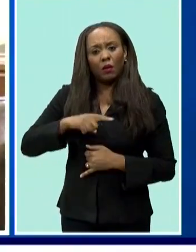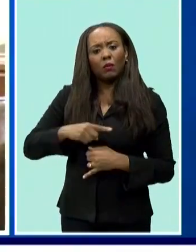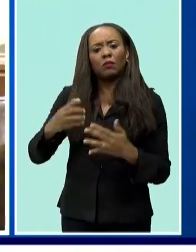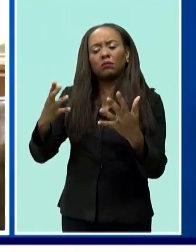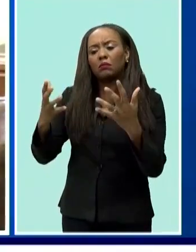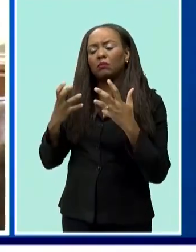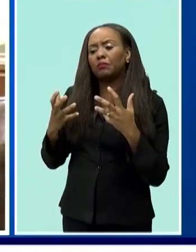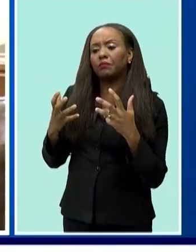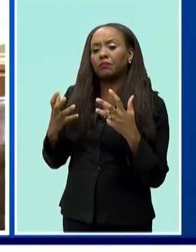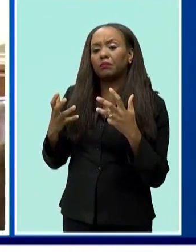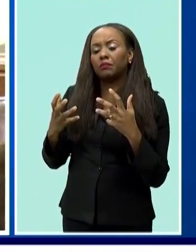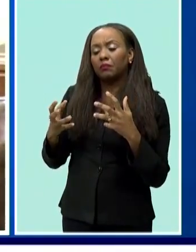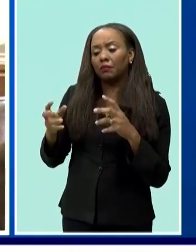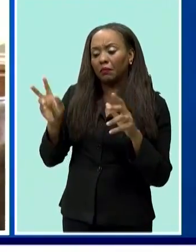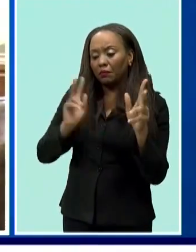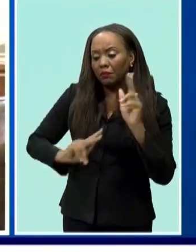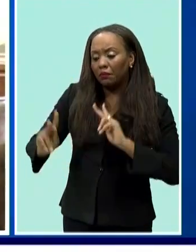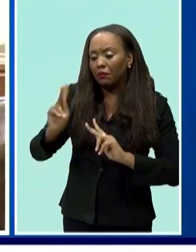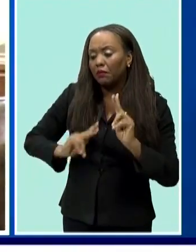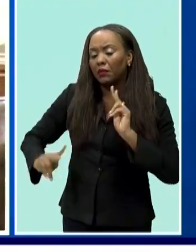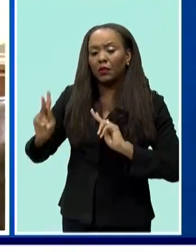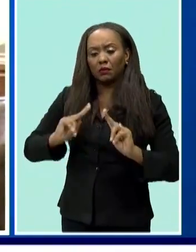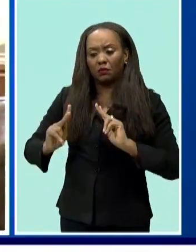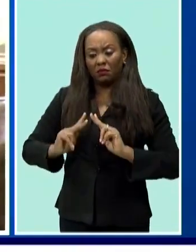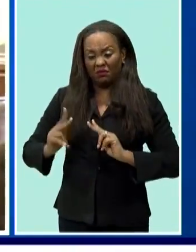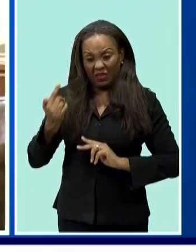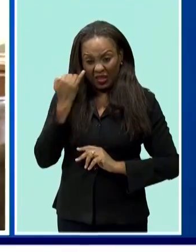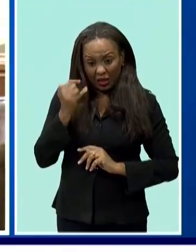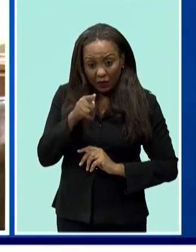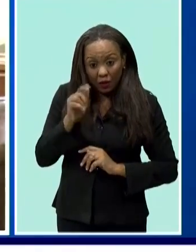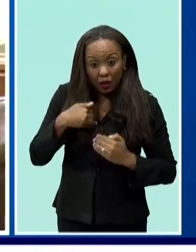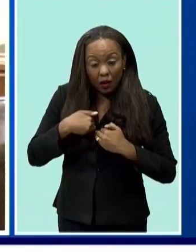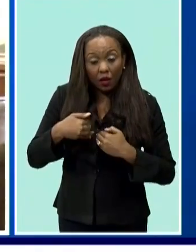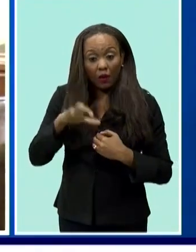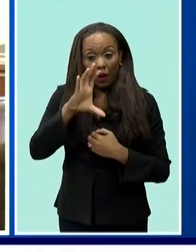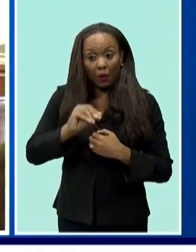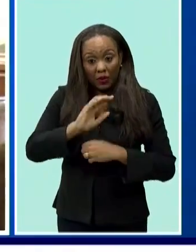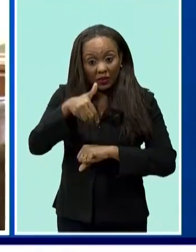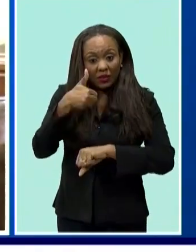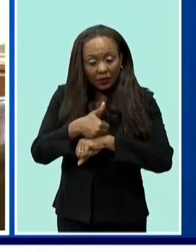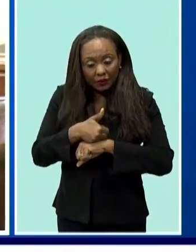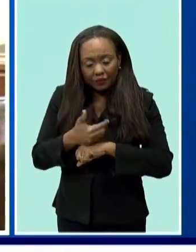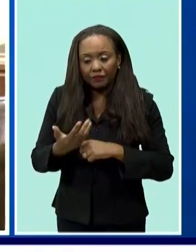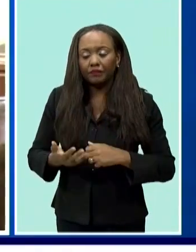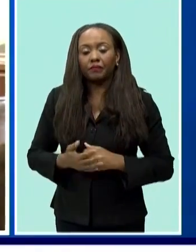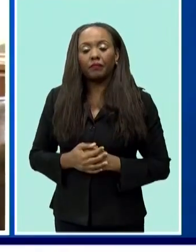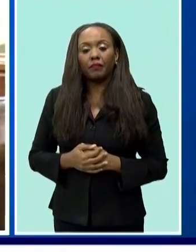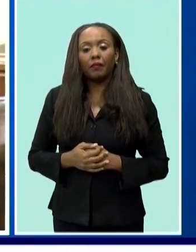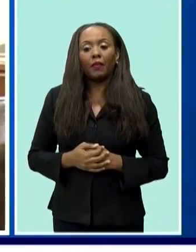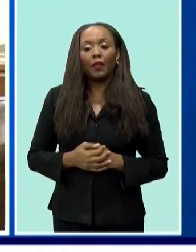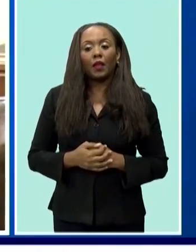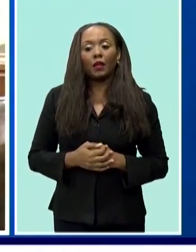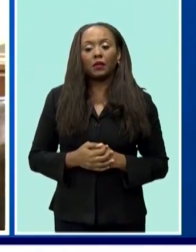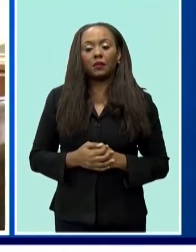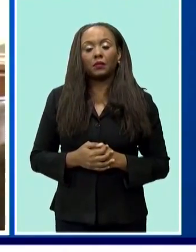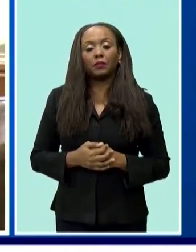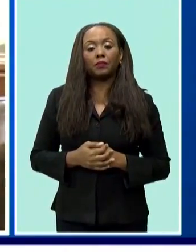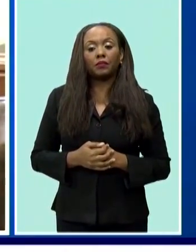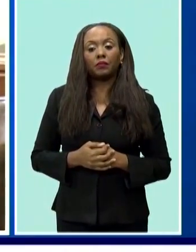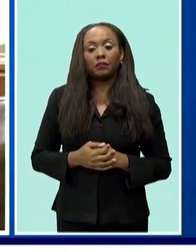of individuals who have companies, sir, is that at the corporate office,